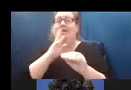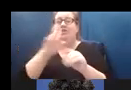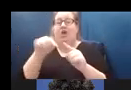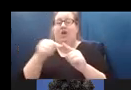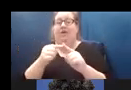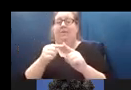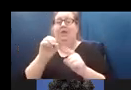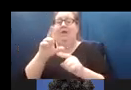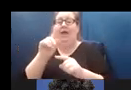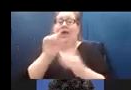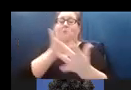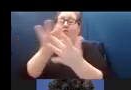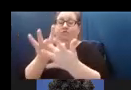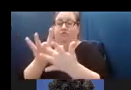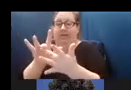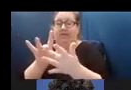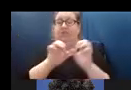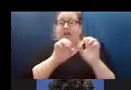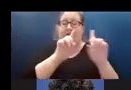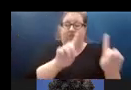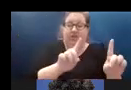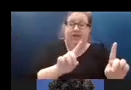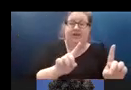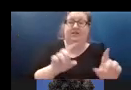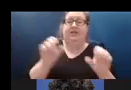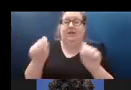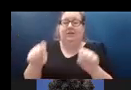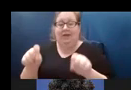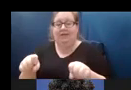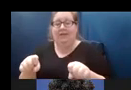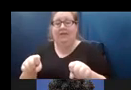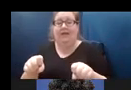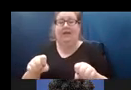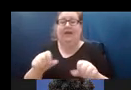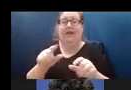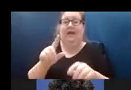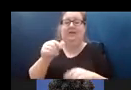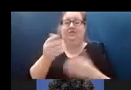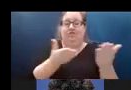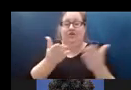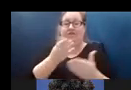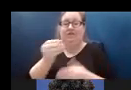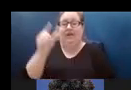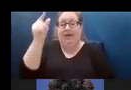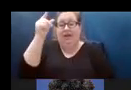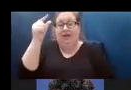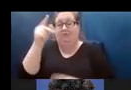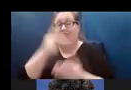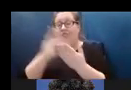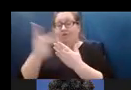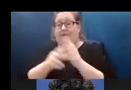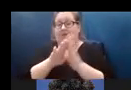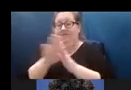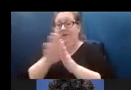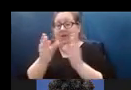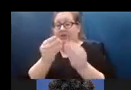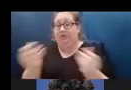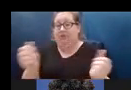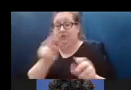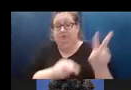outreach, education, and capacity building, policy and governance, and service and program development solutions. So I'll just look and see if there's